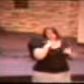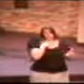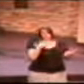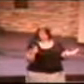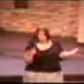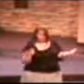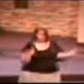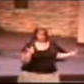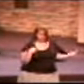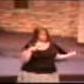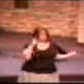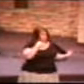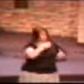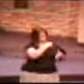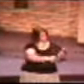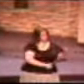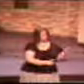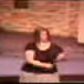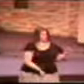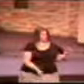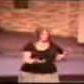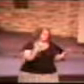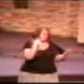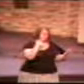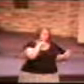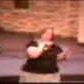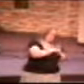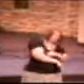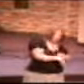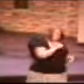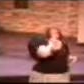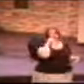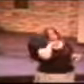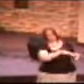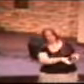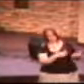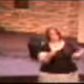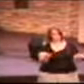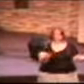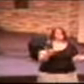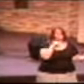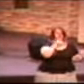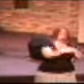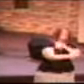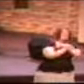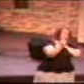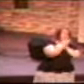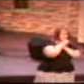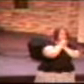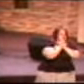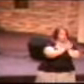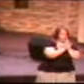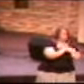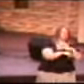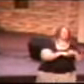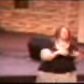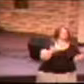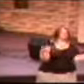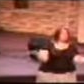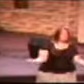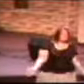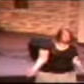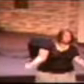you've heard all the commands you know don't kill anybody don't lie don't steal something that's not yours and the